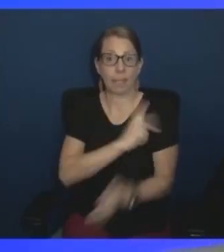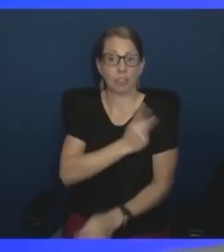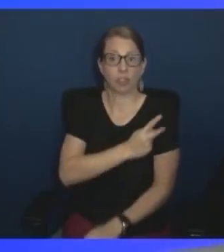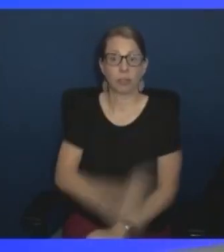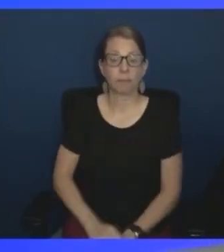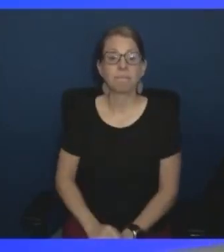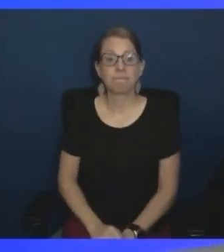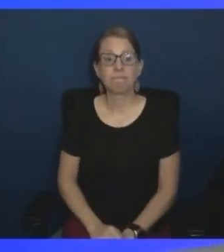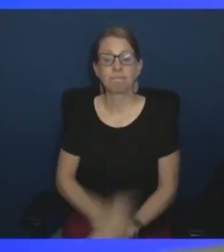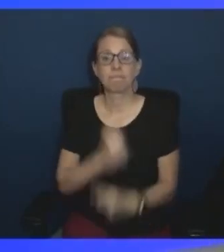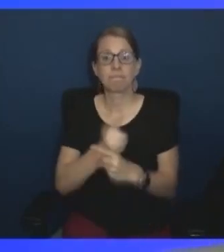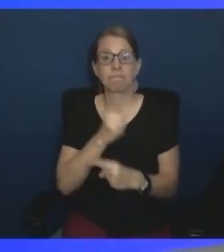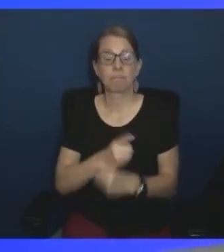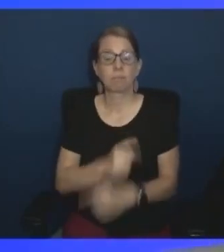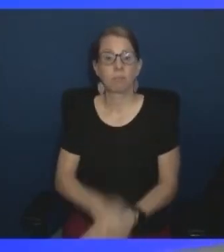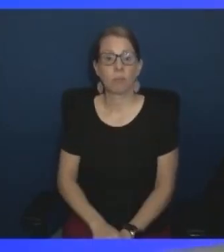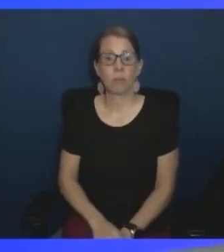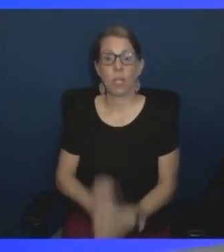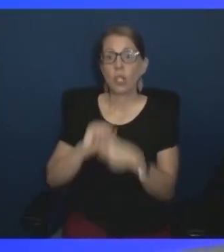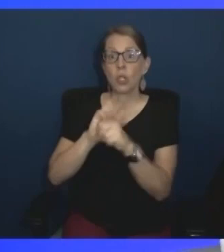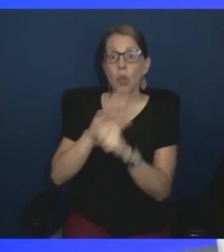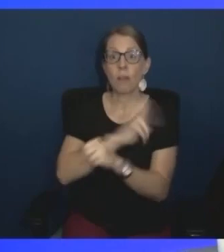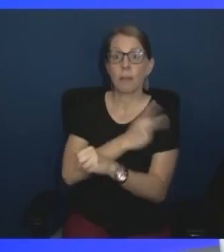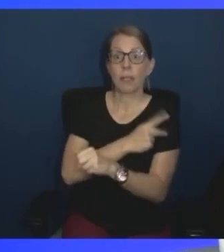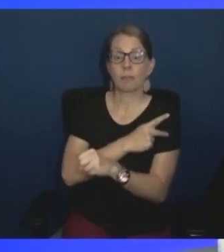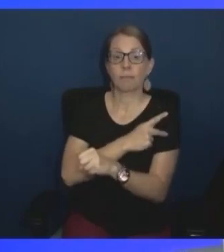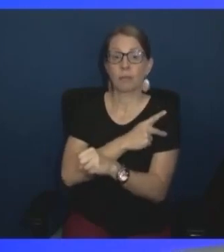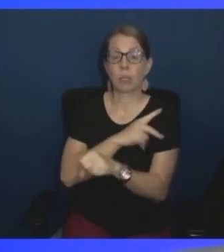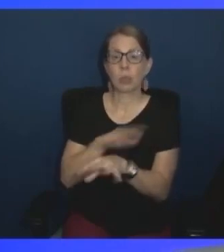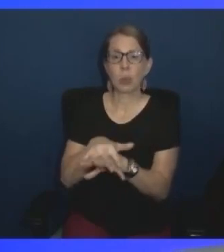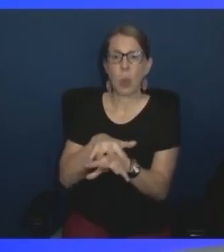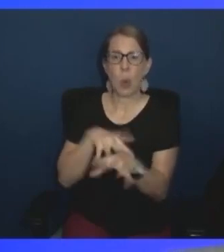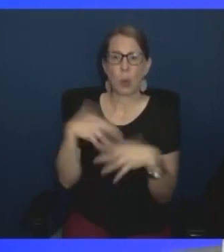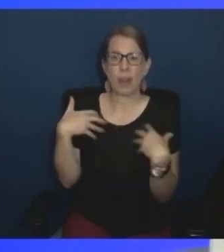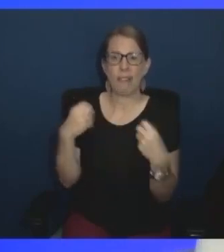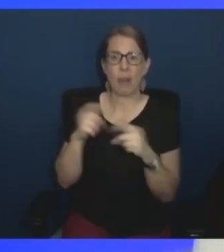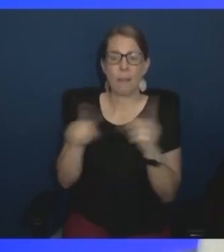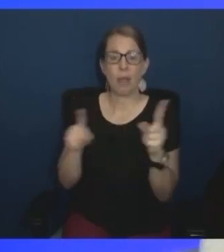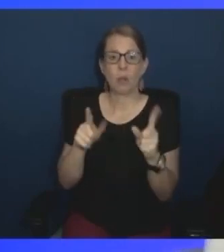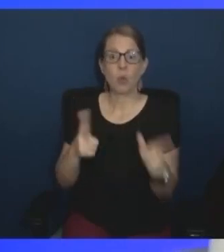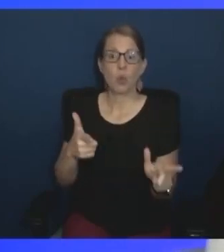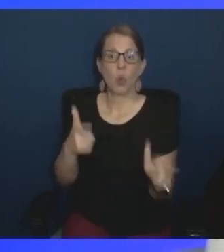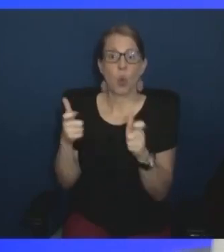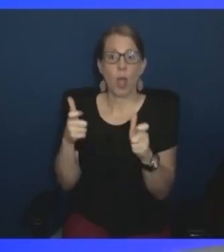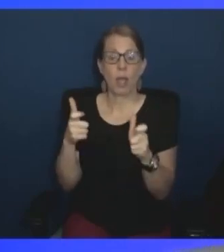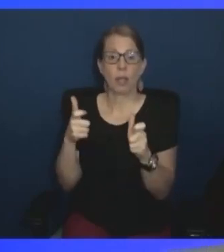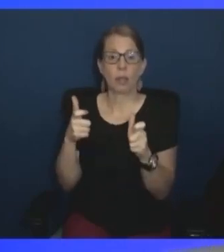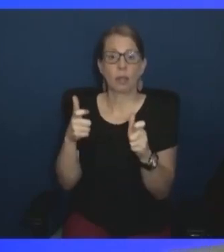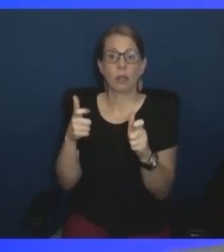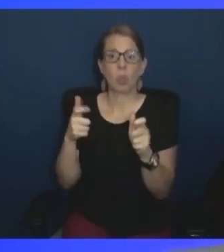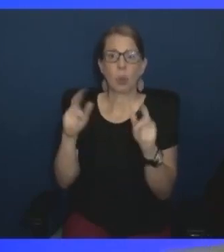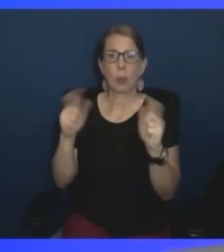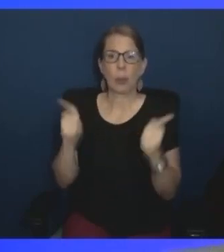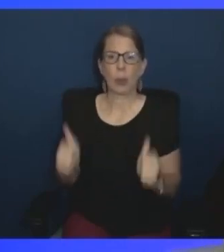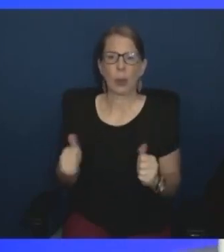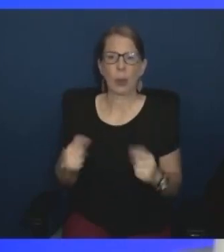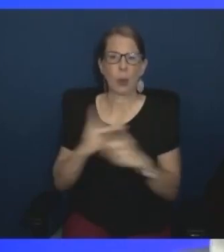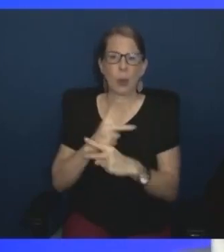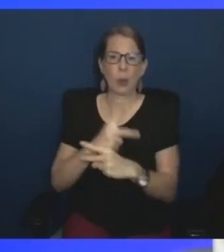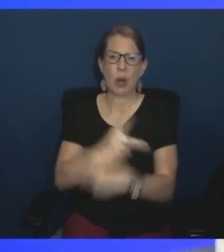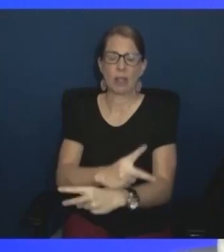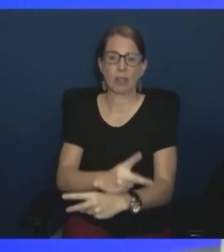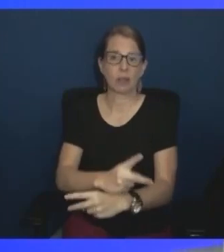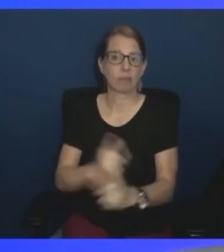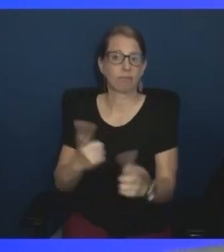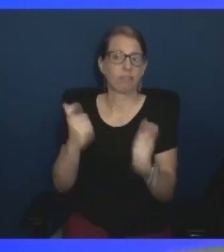said, COVID patients are very slow to recover, but they're very quick to decompensate or worsen at the blink of an eye. And